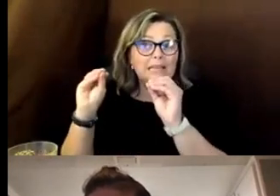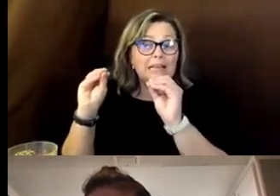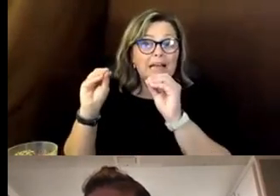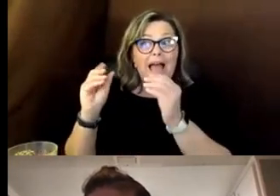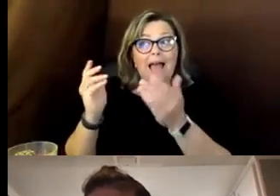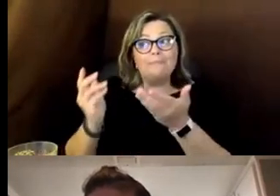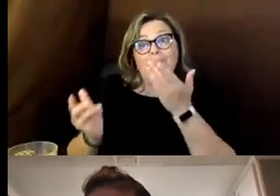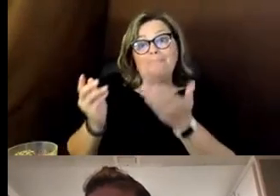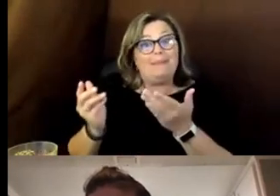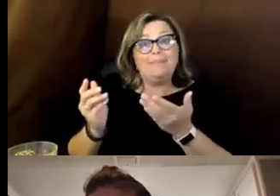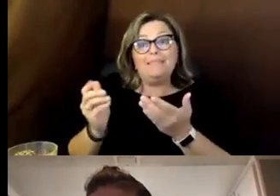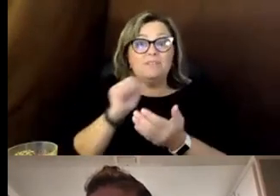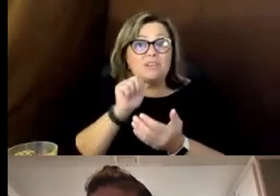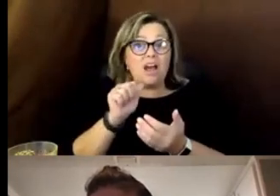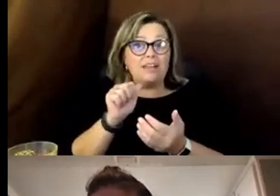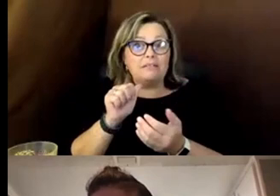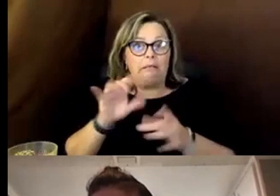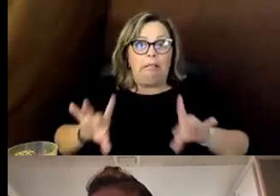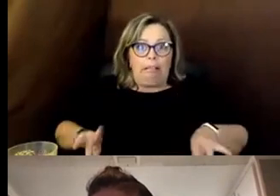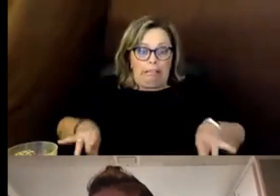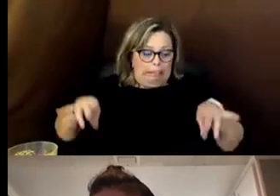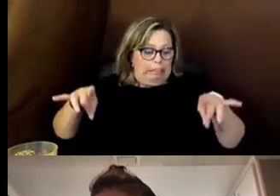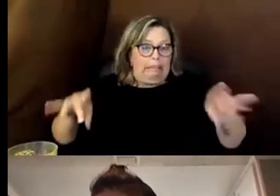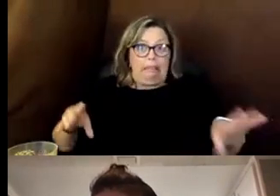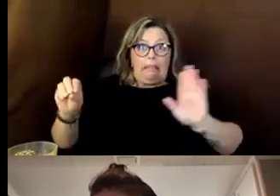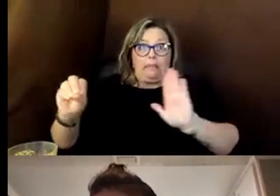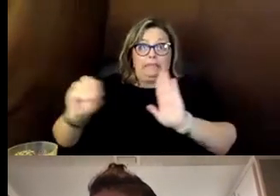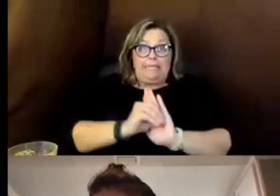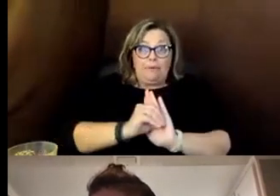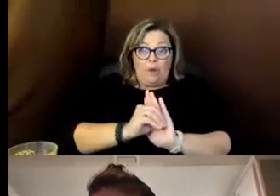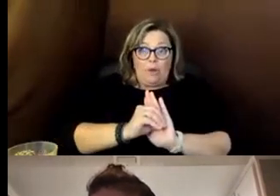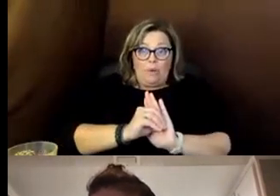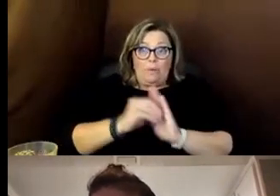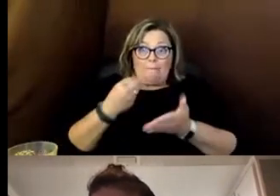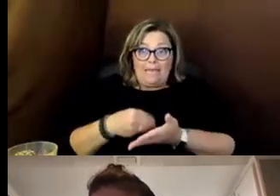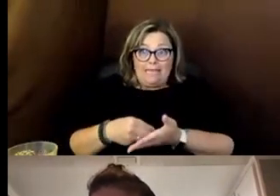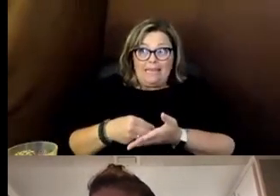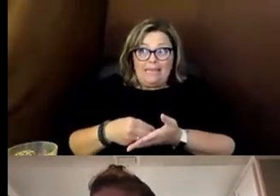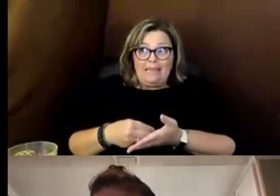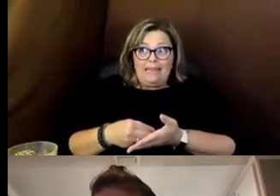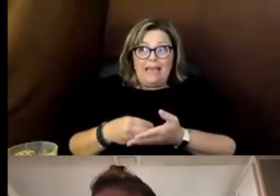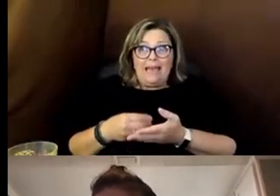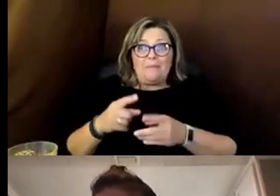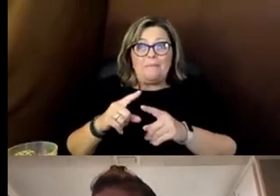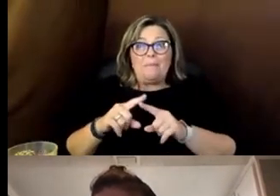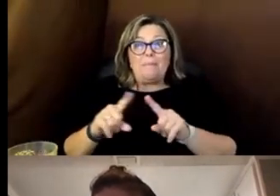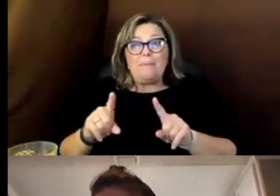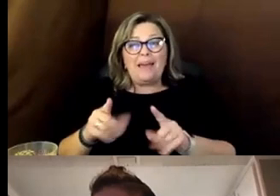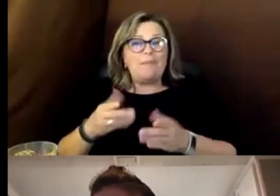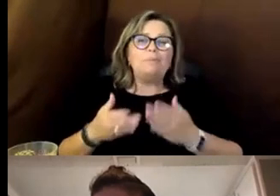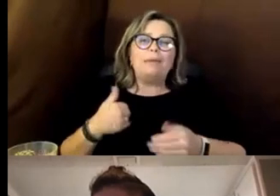income from Social Security. They'll often have some resources, but they're still living in their car because the, you know, where you